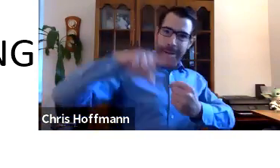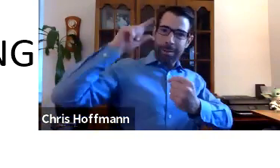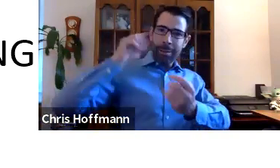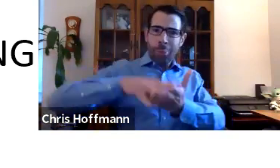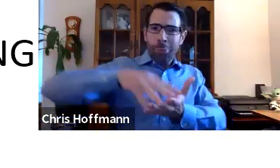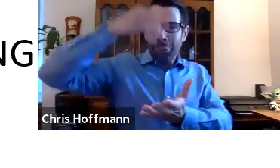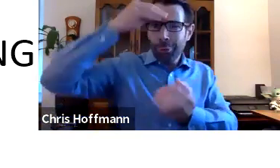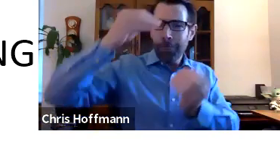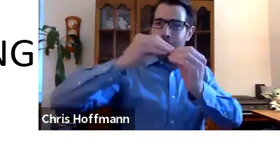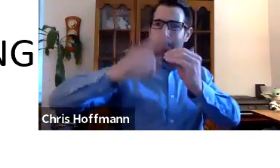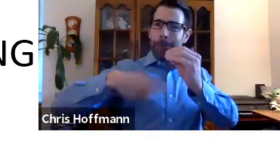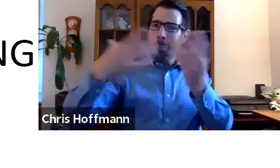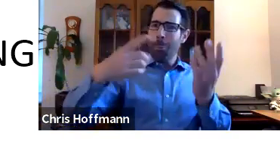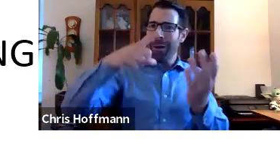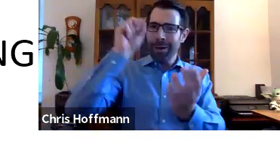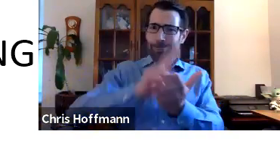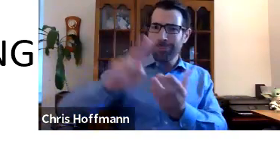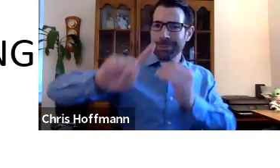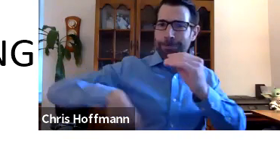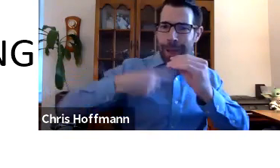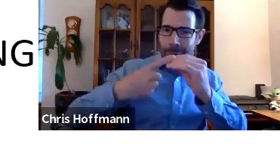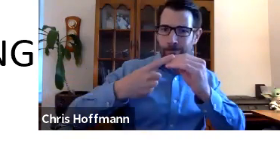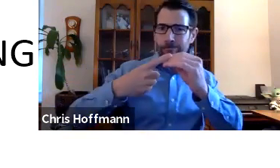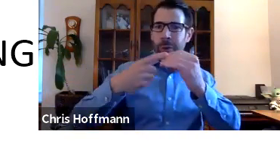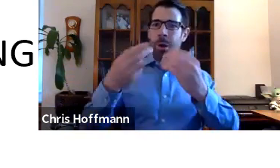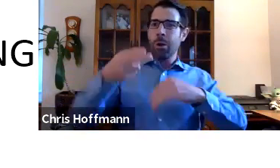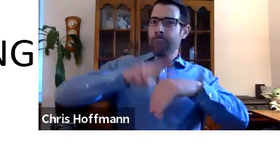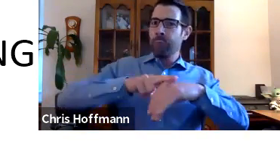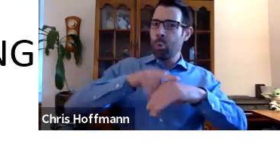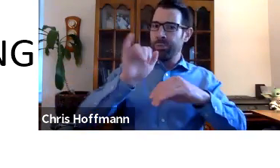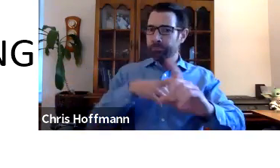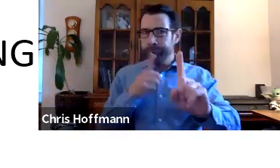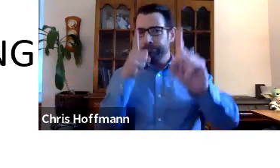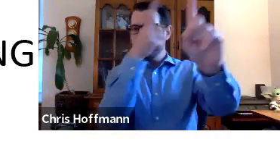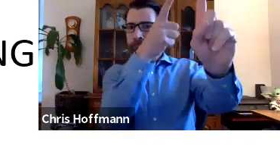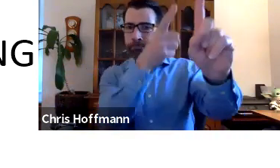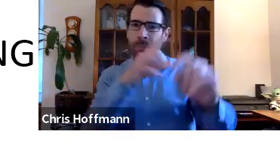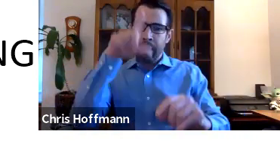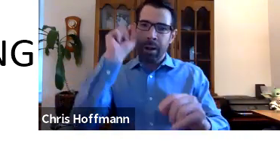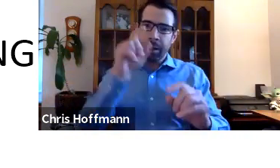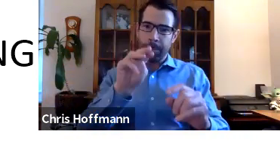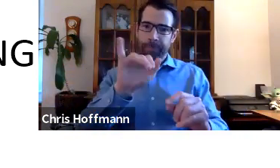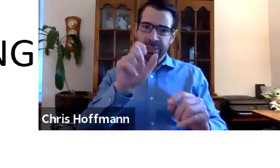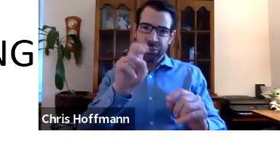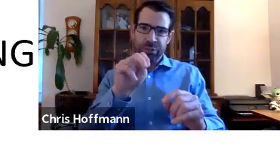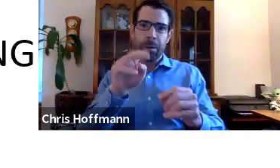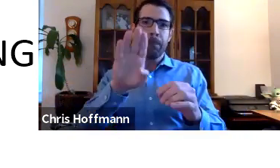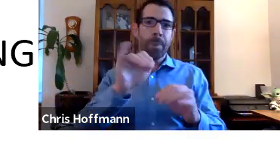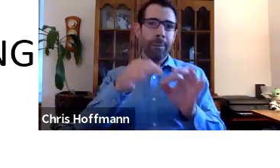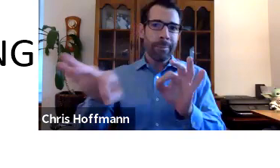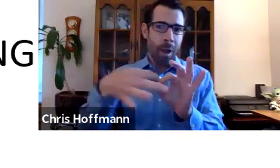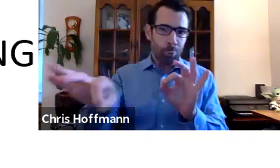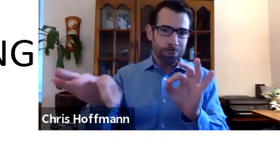funds in order to renovate these spaces by a certain deadline. We were inviting people to come to